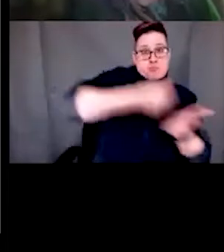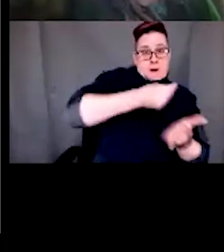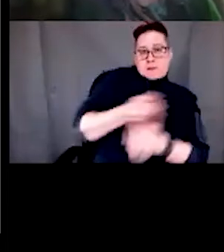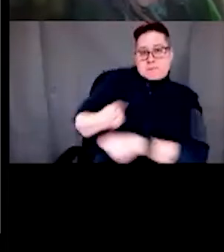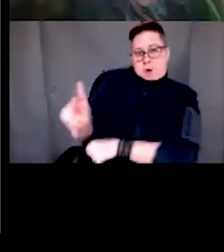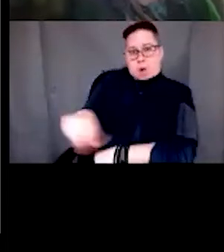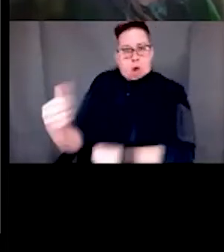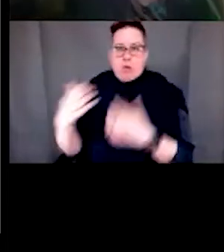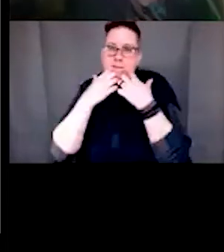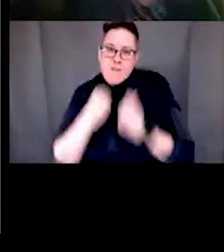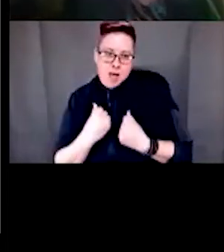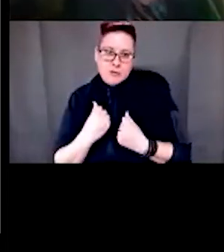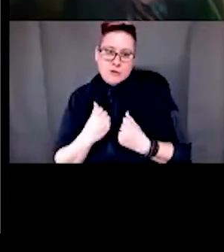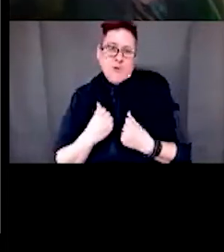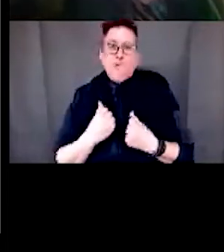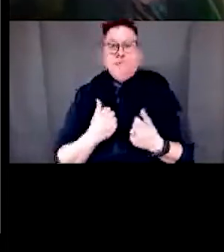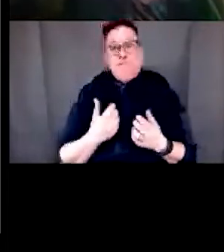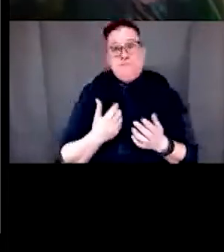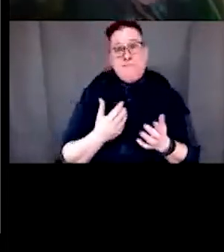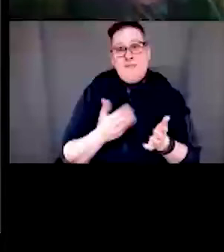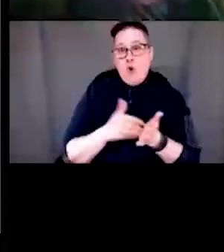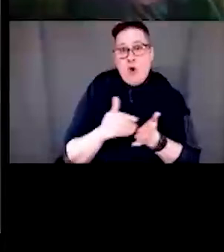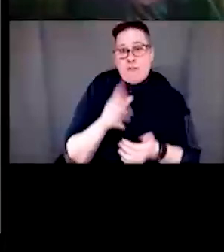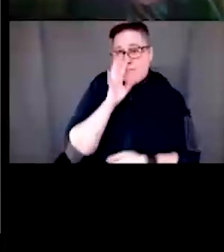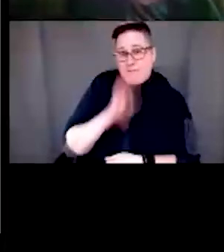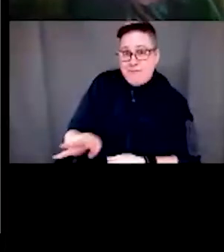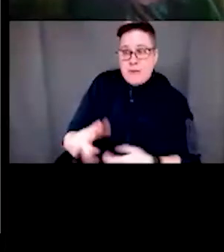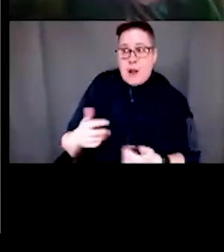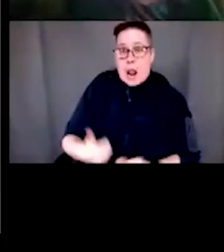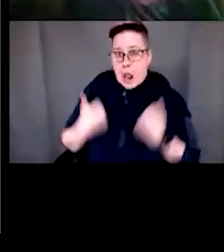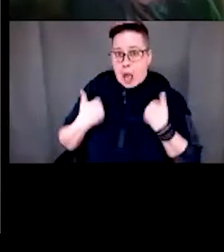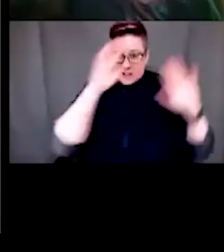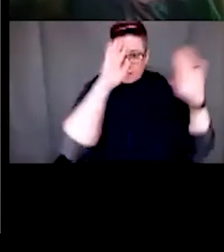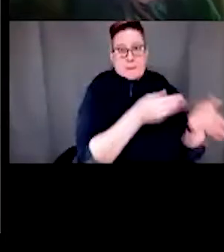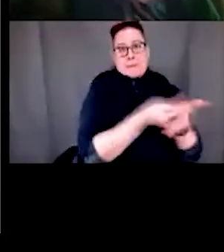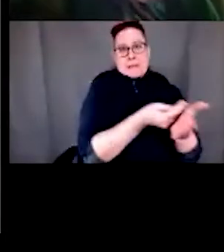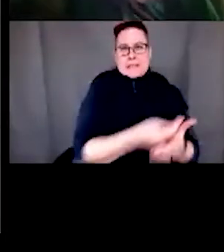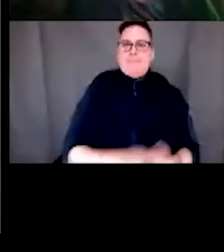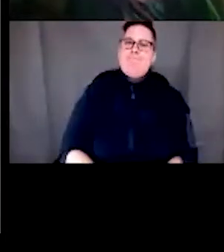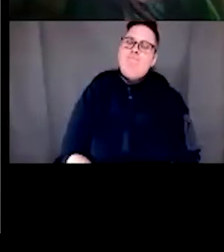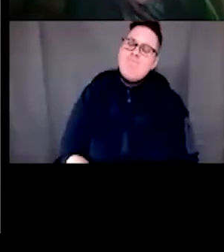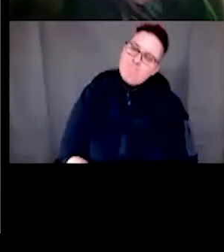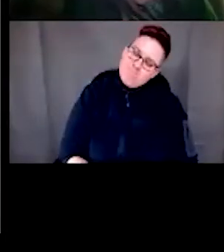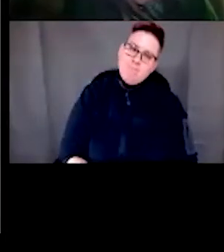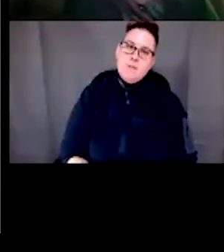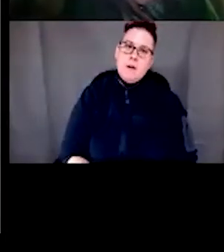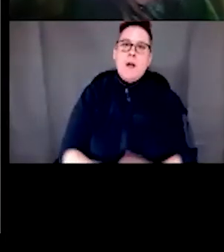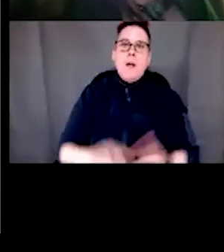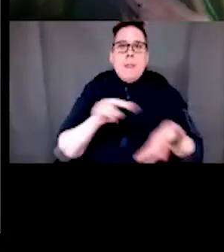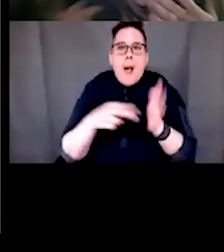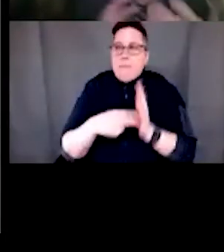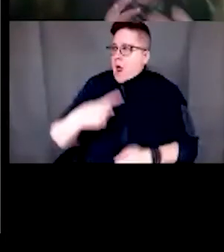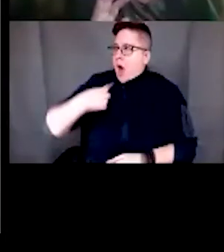values, including often the value of life itself. Well, that puts